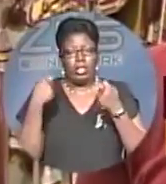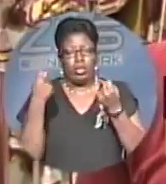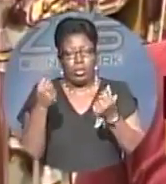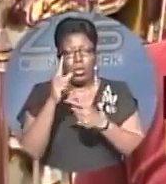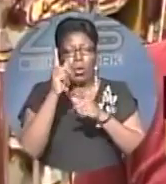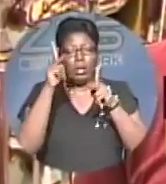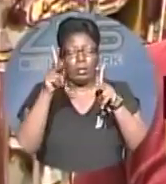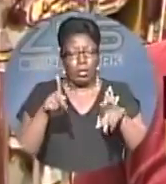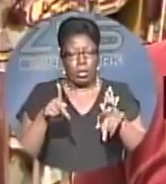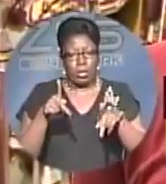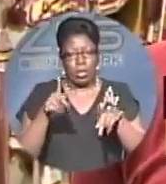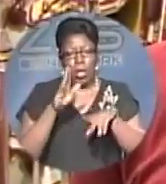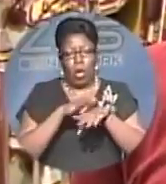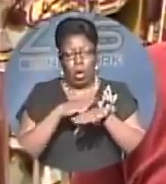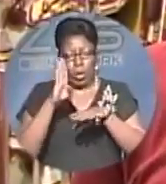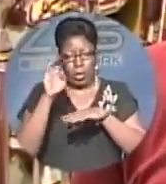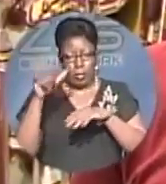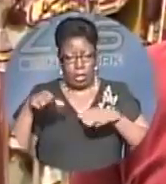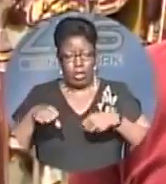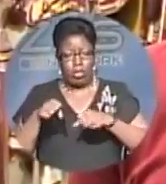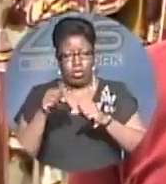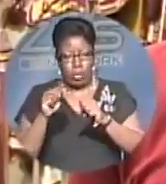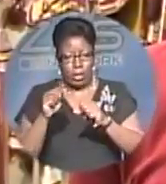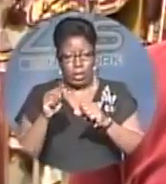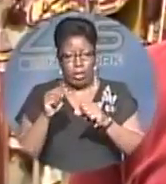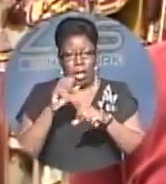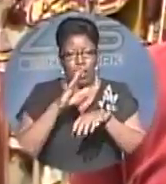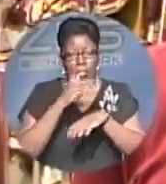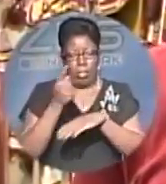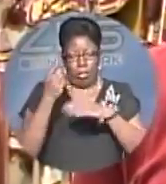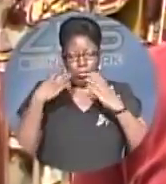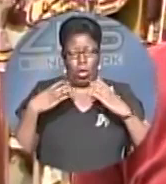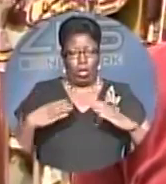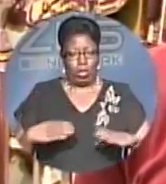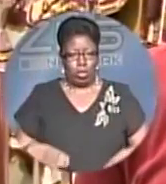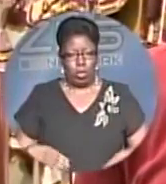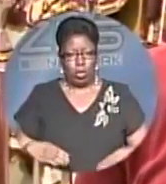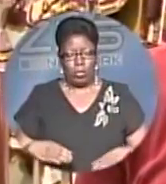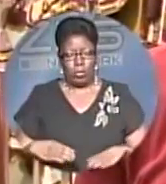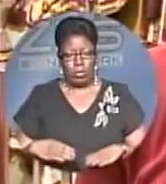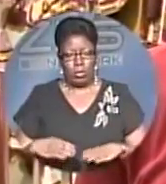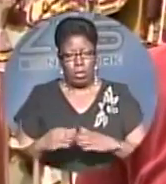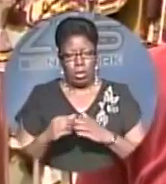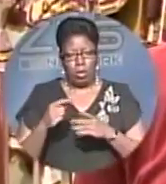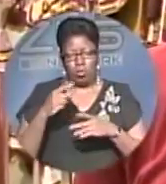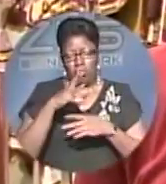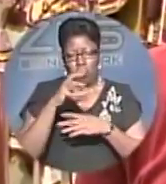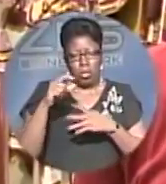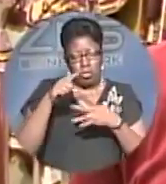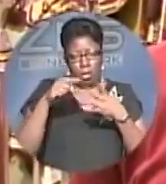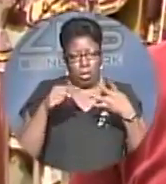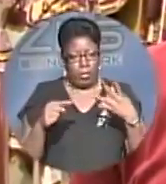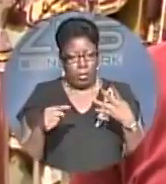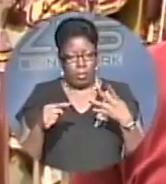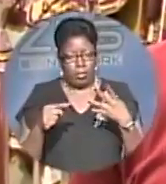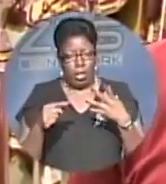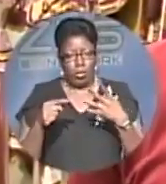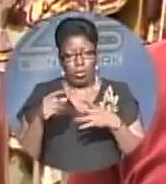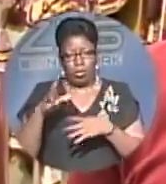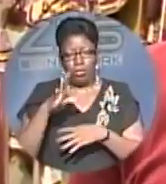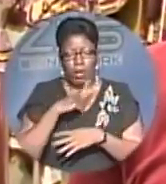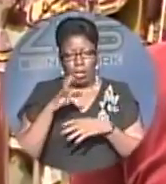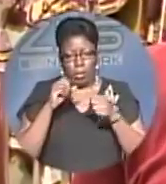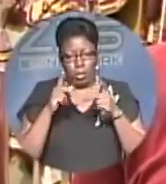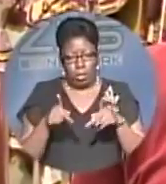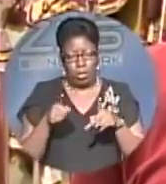Street. And just the nature of the costumes we thought were so relevant to the fine art world that it was the perfect opportunity